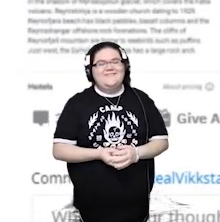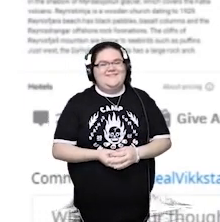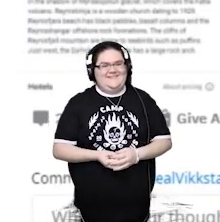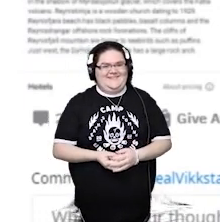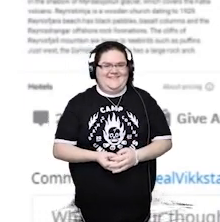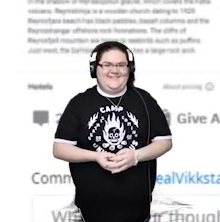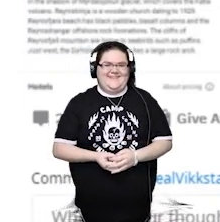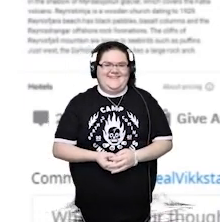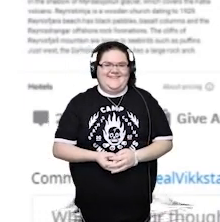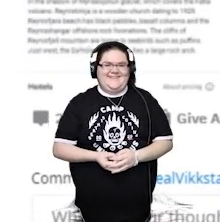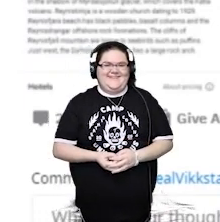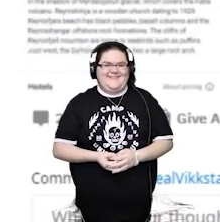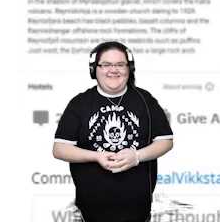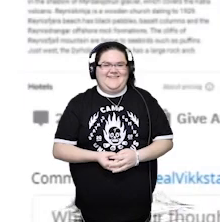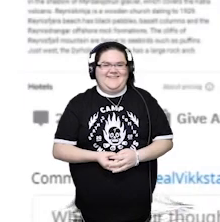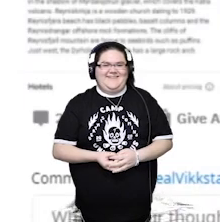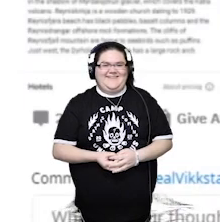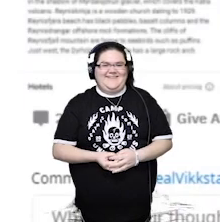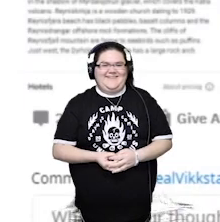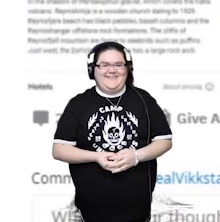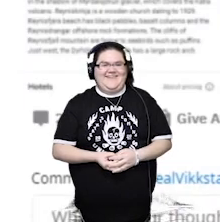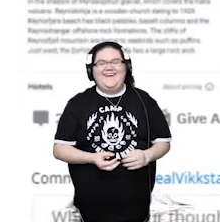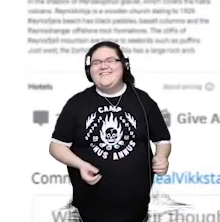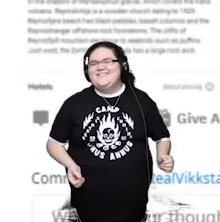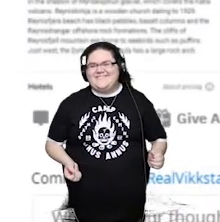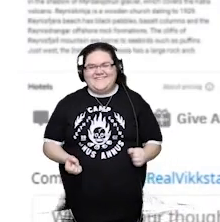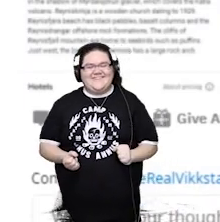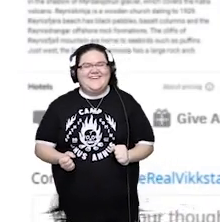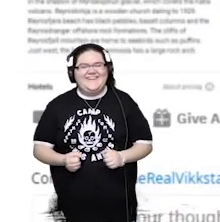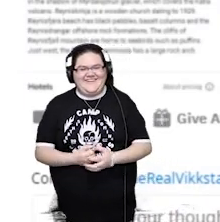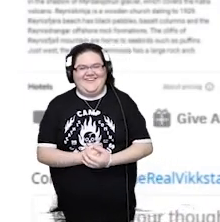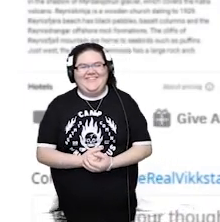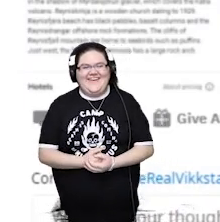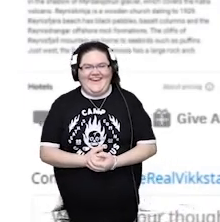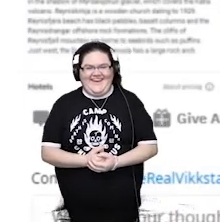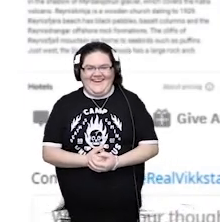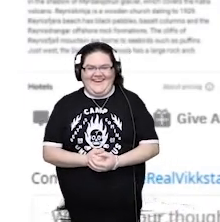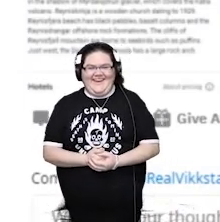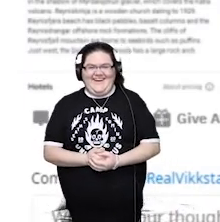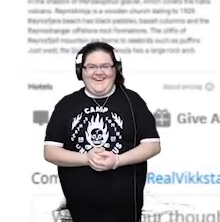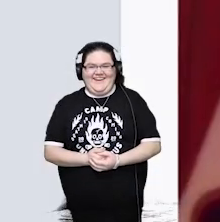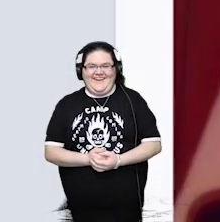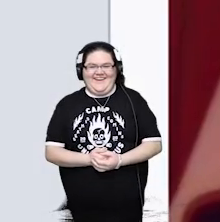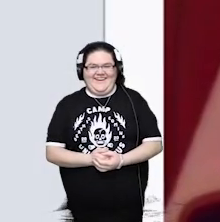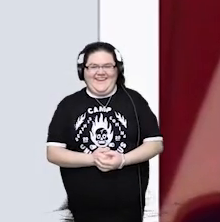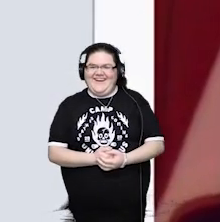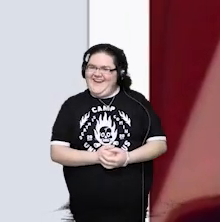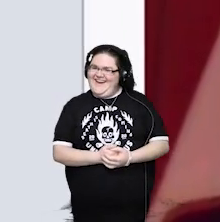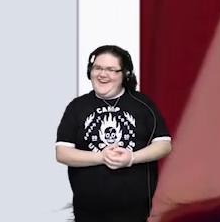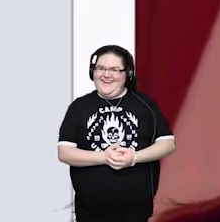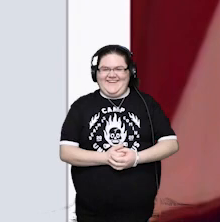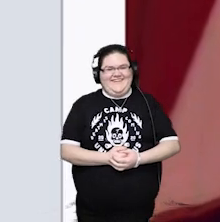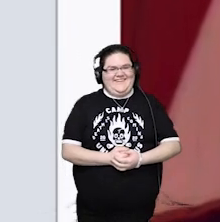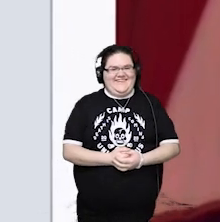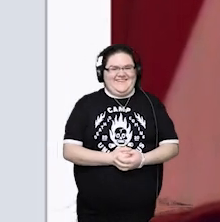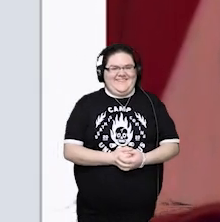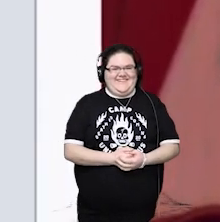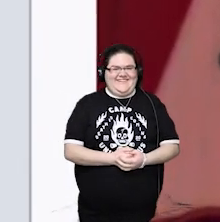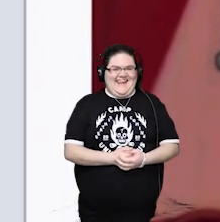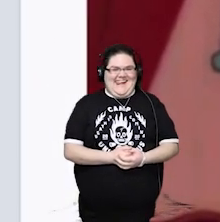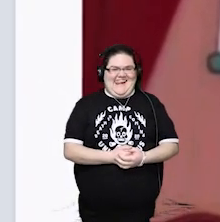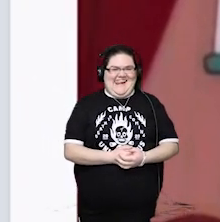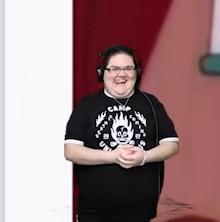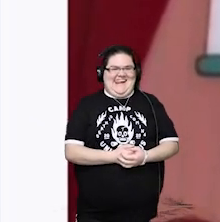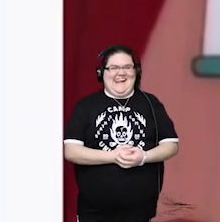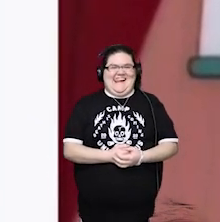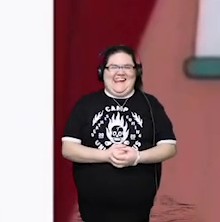sense. That's cool. And I'd love to go back there as well. So we got two cool video ideas right there. I didn't know that. You guys. Cheers. Vic should change his name to Mural whenever he